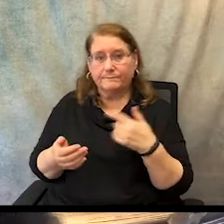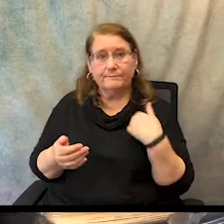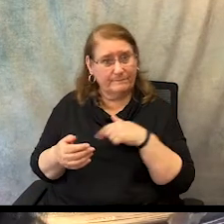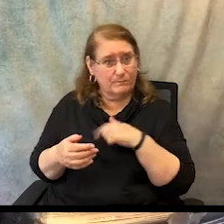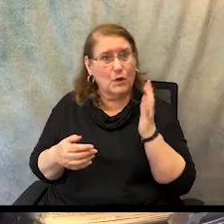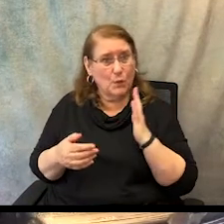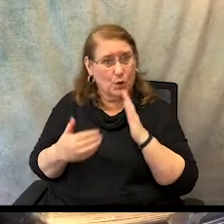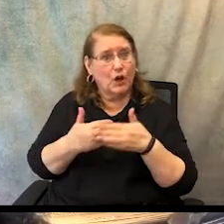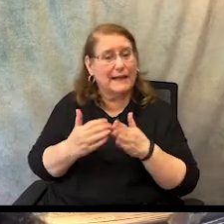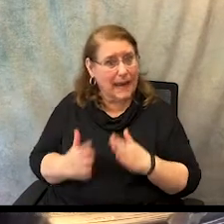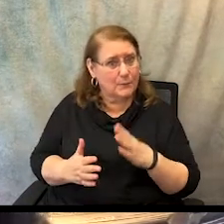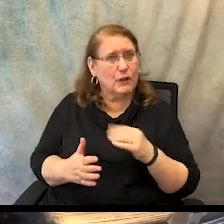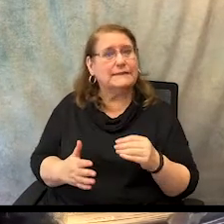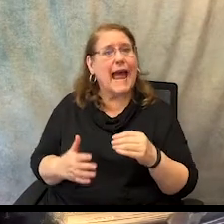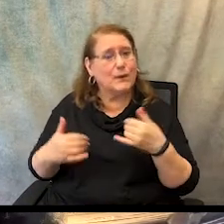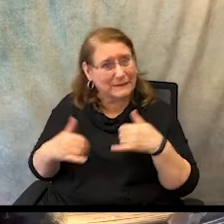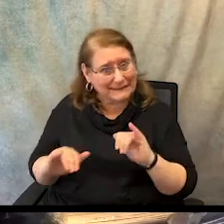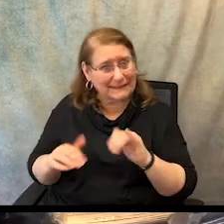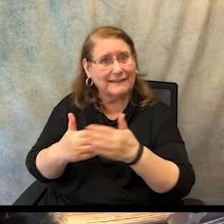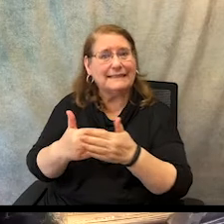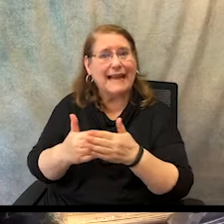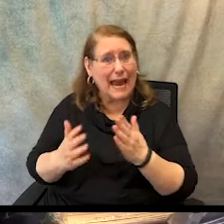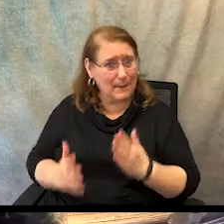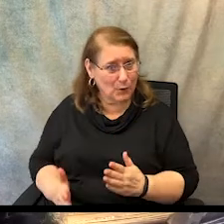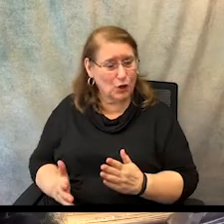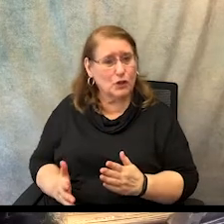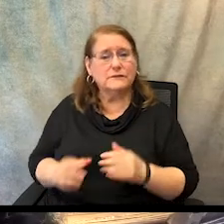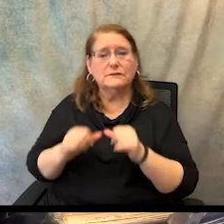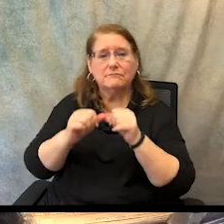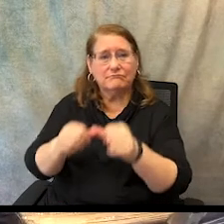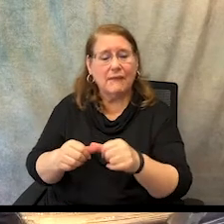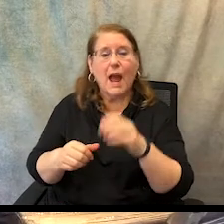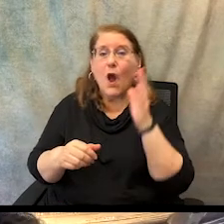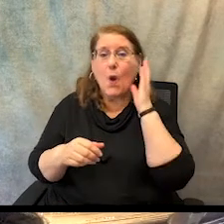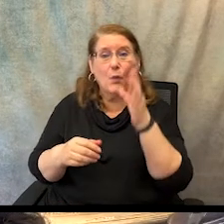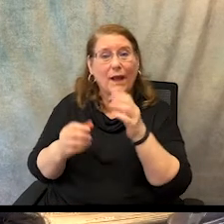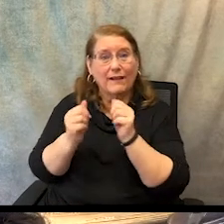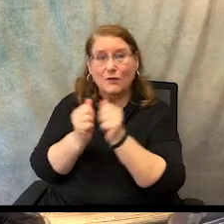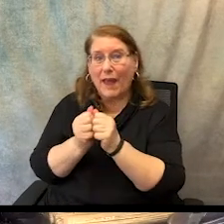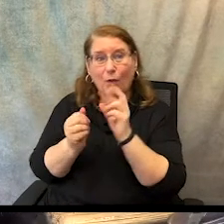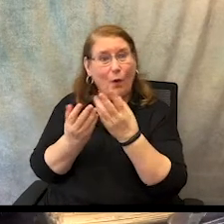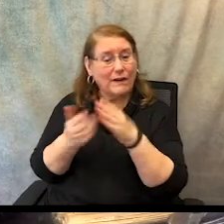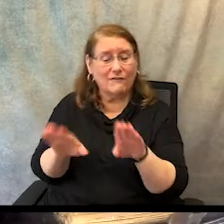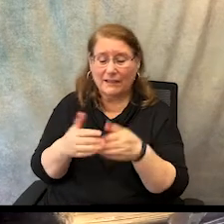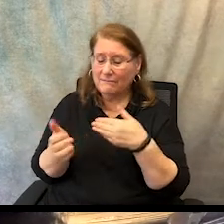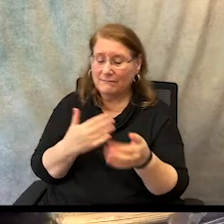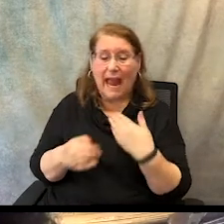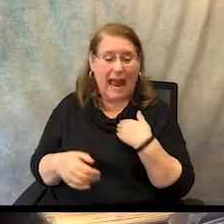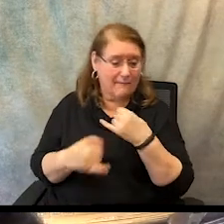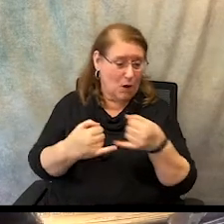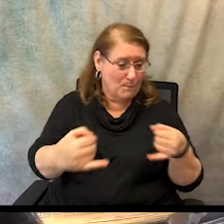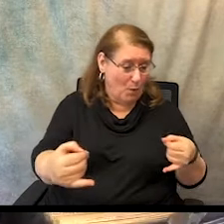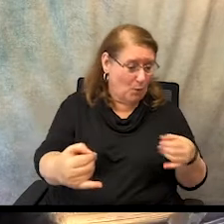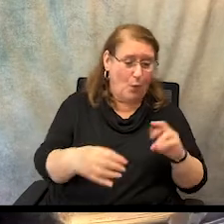and we were neighbors. We are neighbors, and we will still we'll together or divided. It's the same. We have border